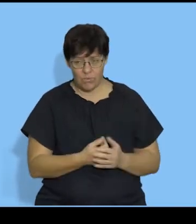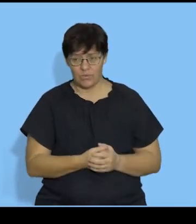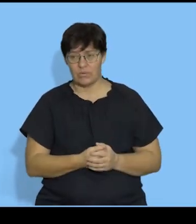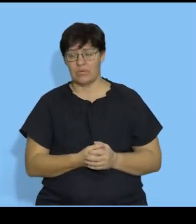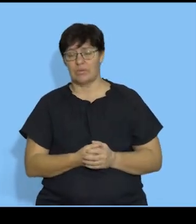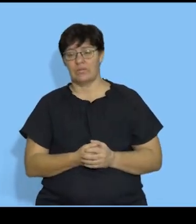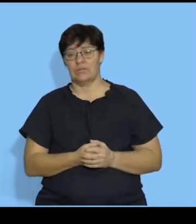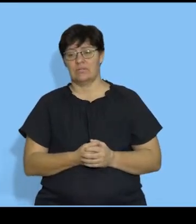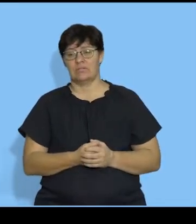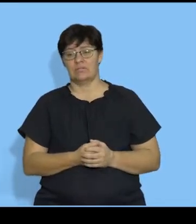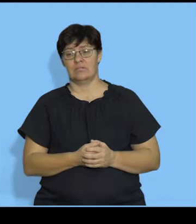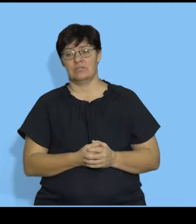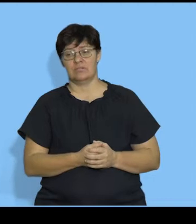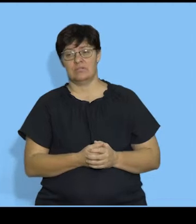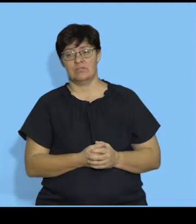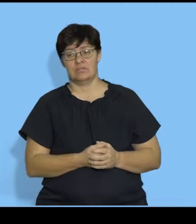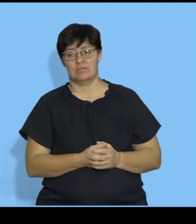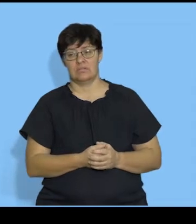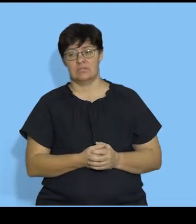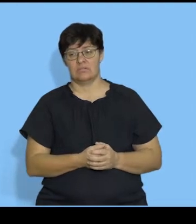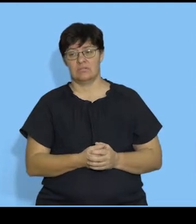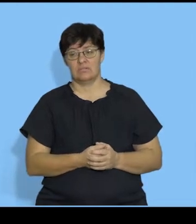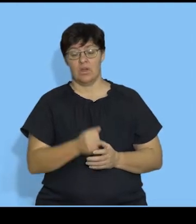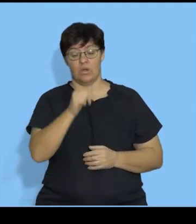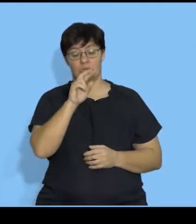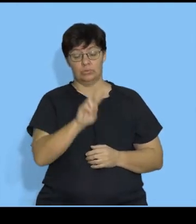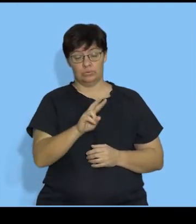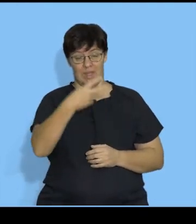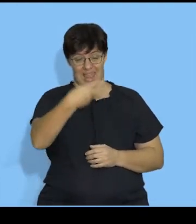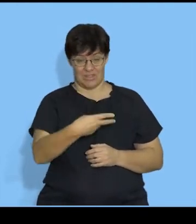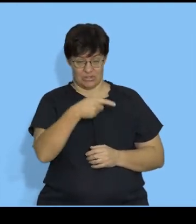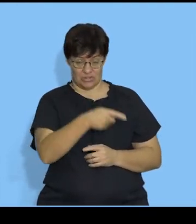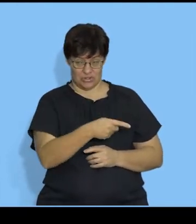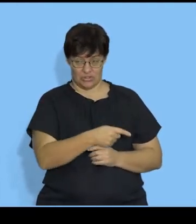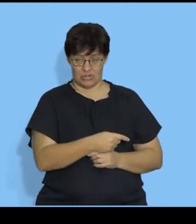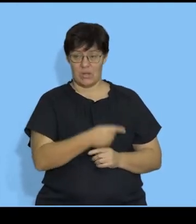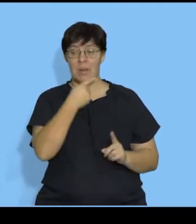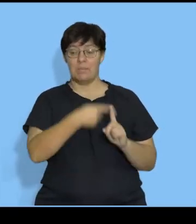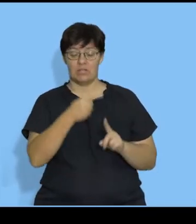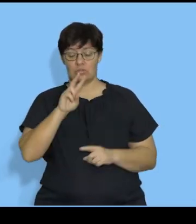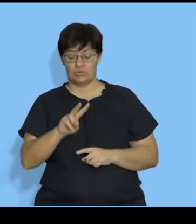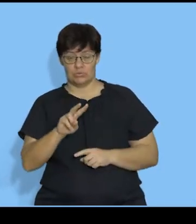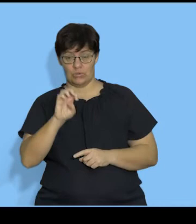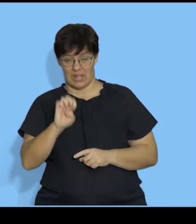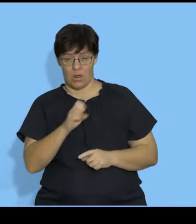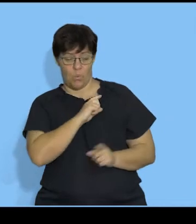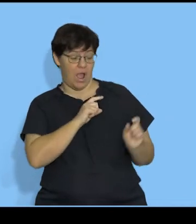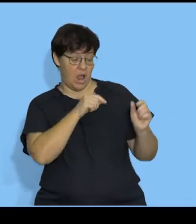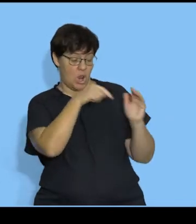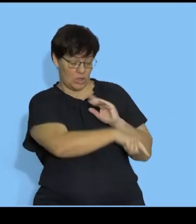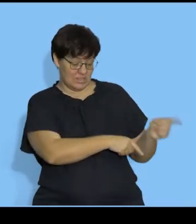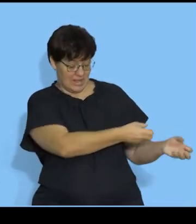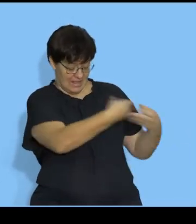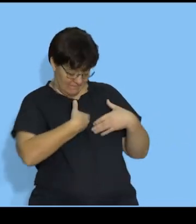that 2 of these hydrogen, okay, plus 2 electrons, which were lost by zinc, it can give